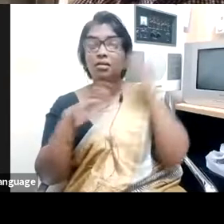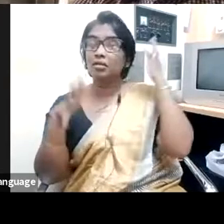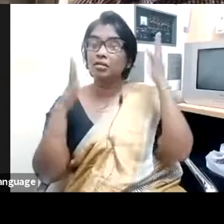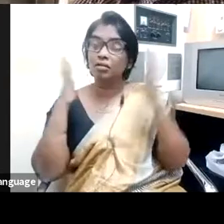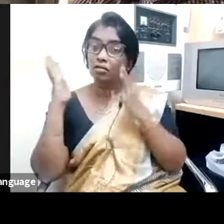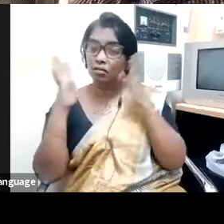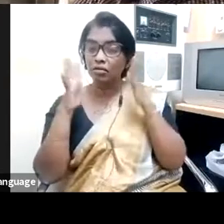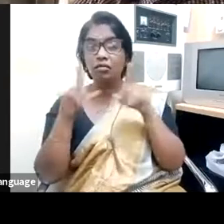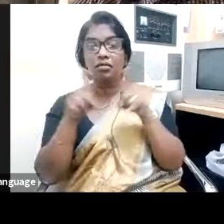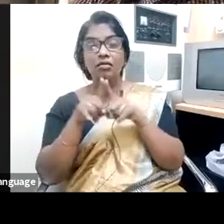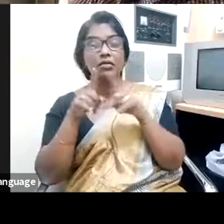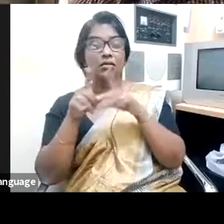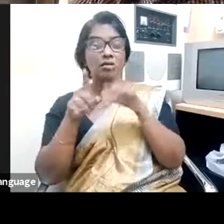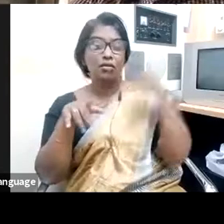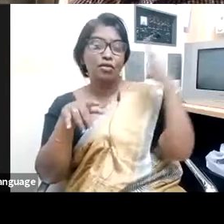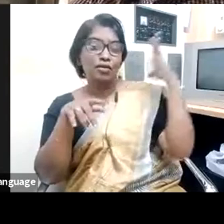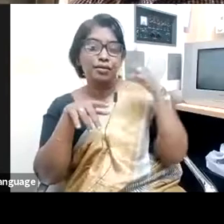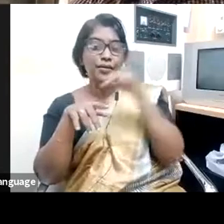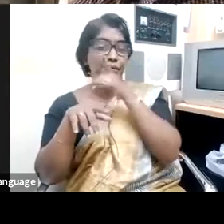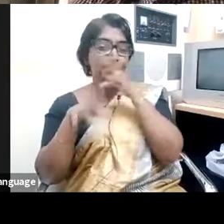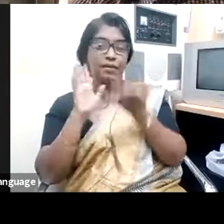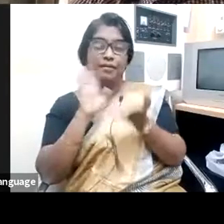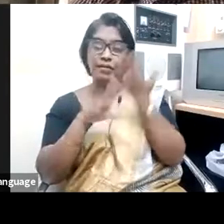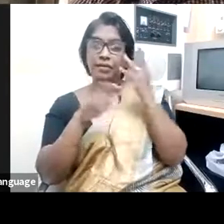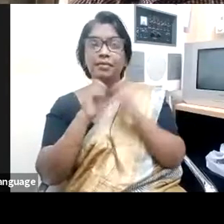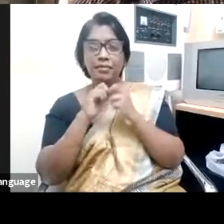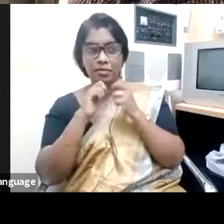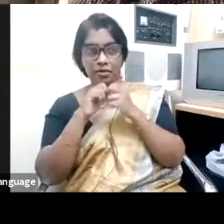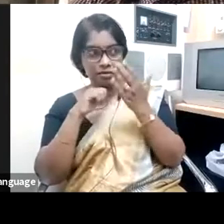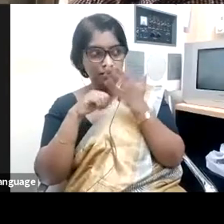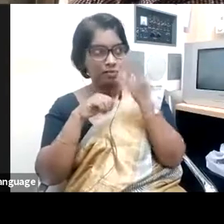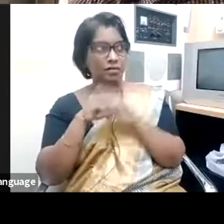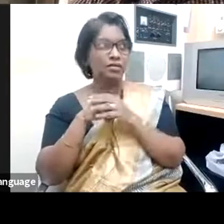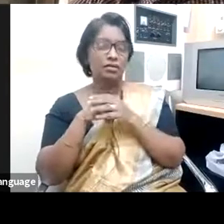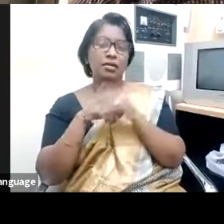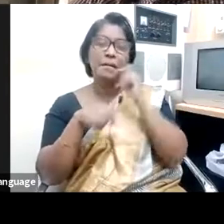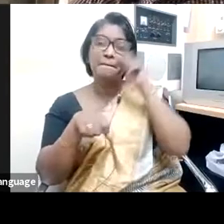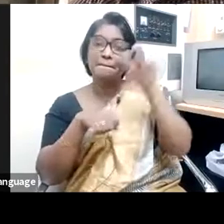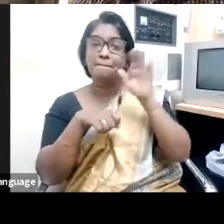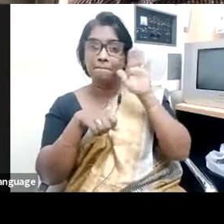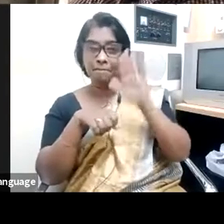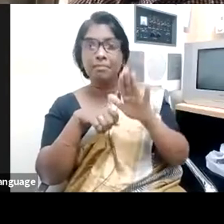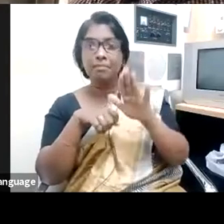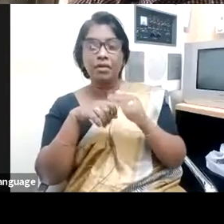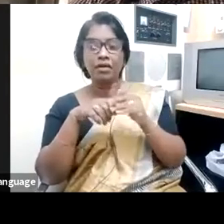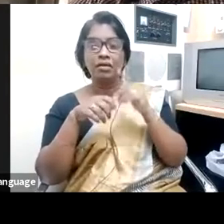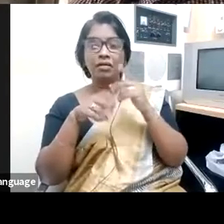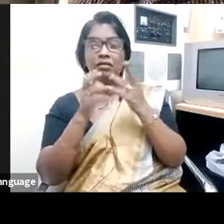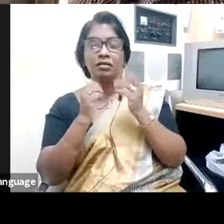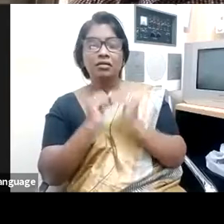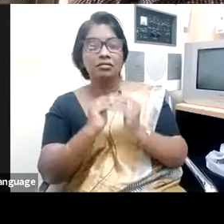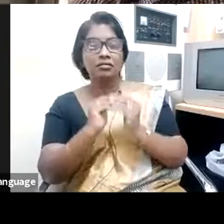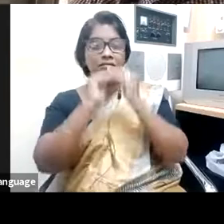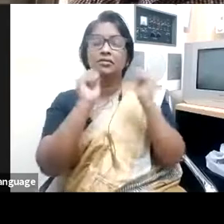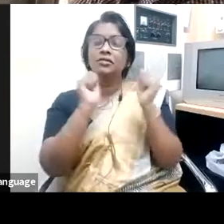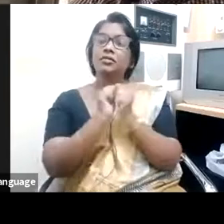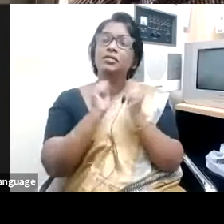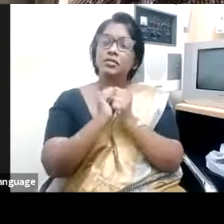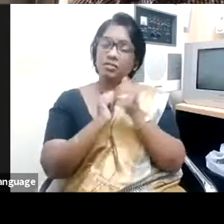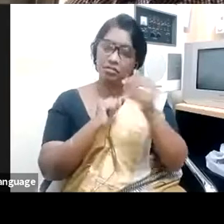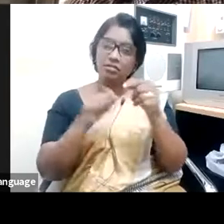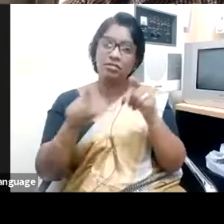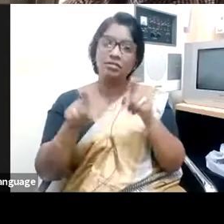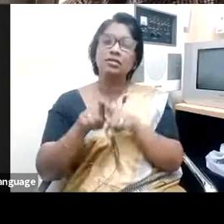lives. Global goals are not just for people in sustainability and development communities. It is intended to direct the business community as a